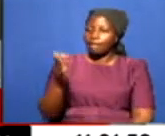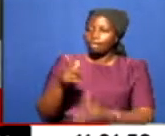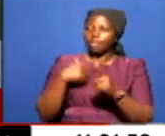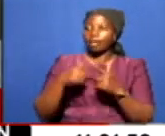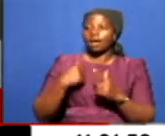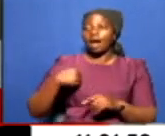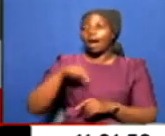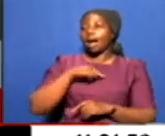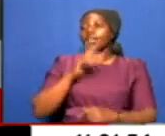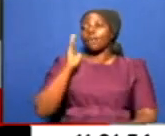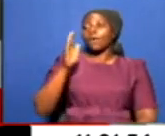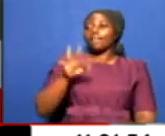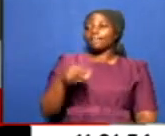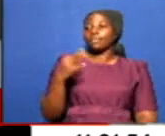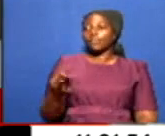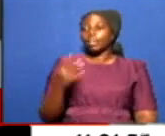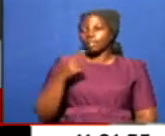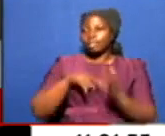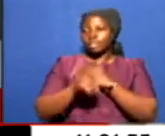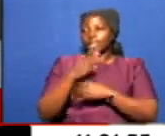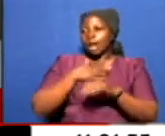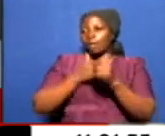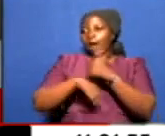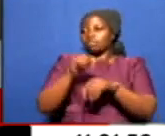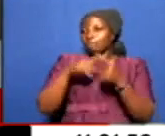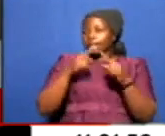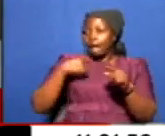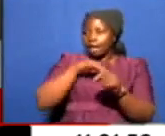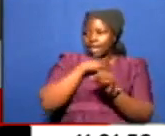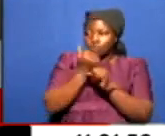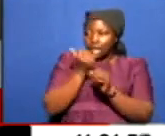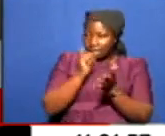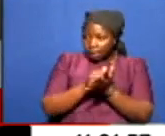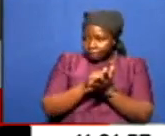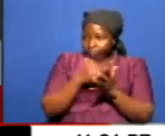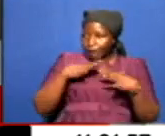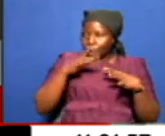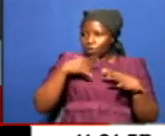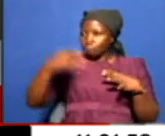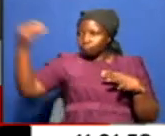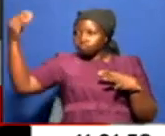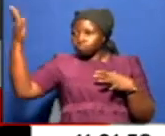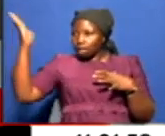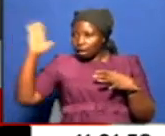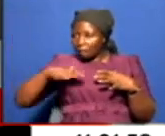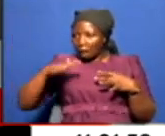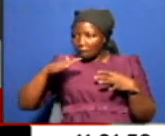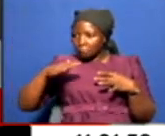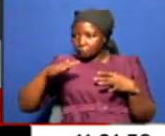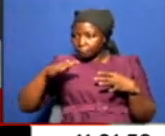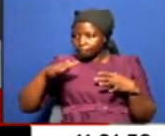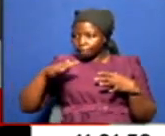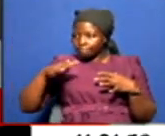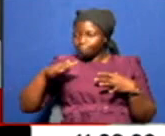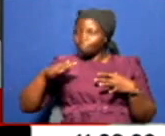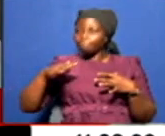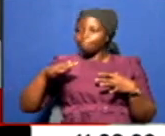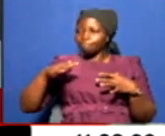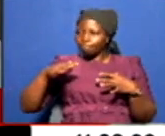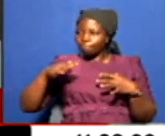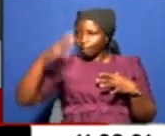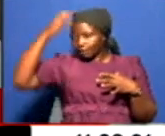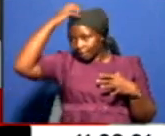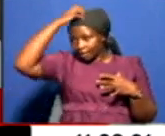be failing in our efforts. But we are doing that. The returnees, the element of returnees in Lamu is